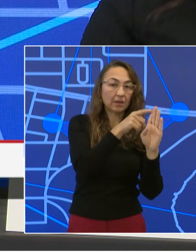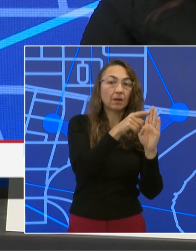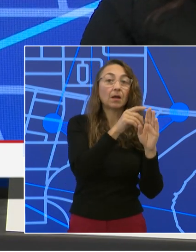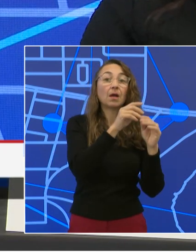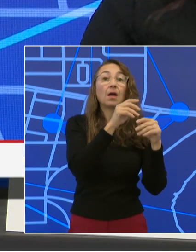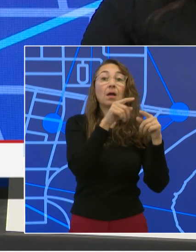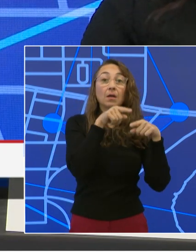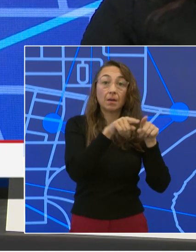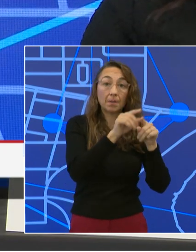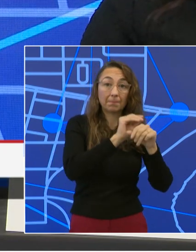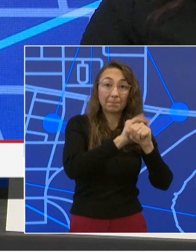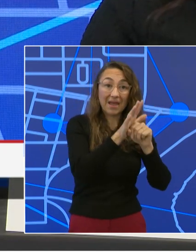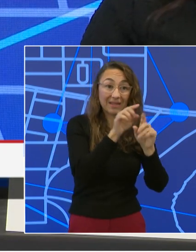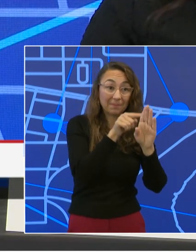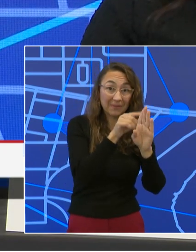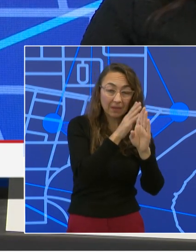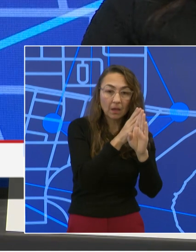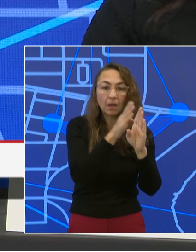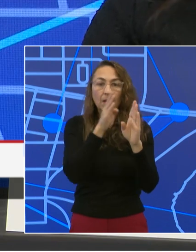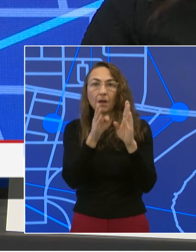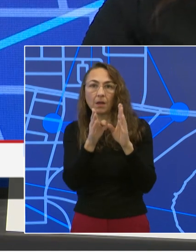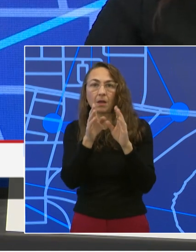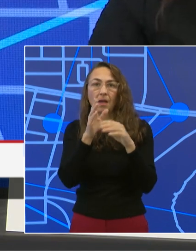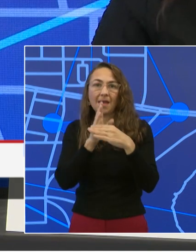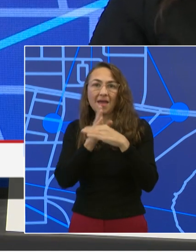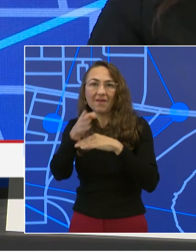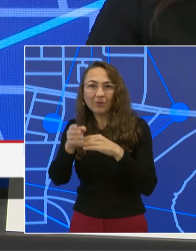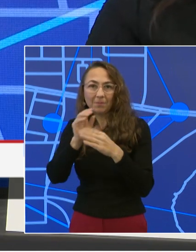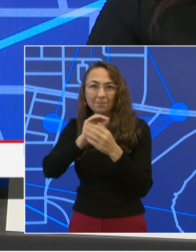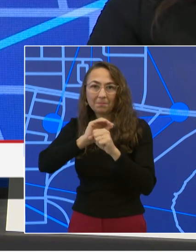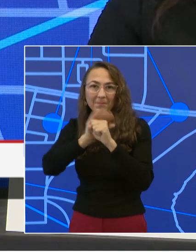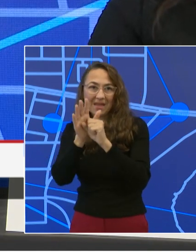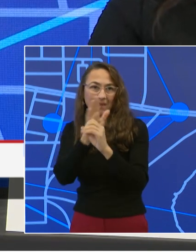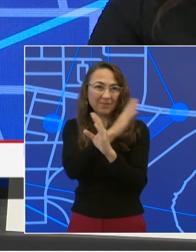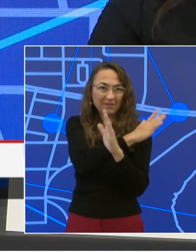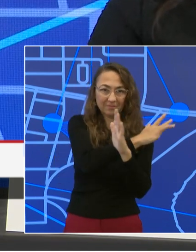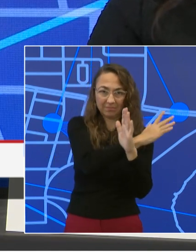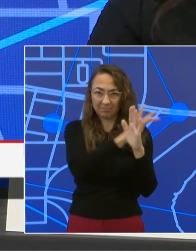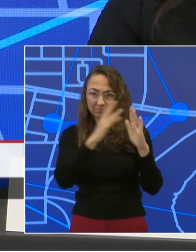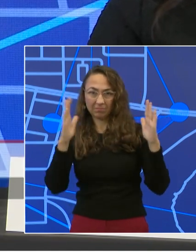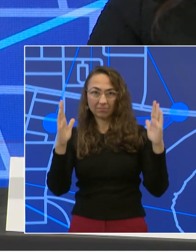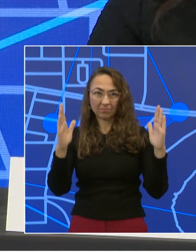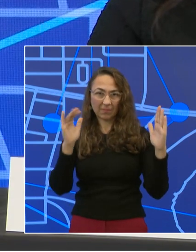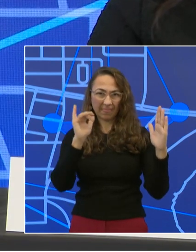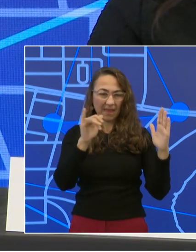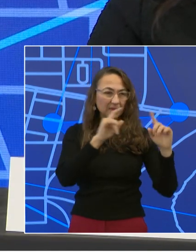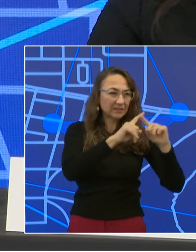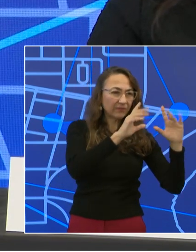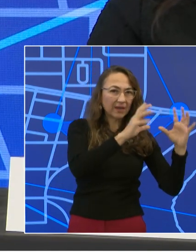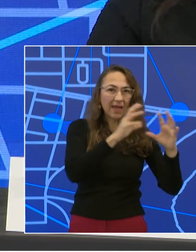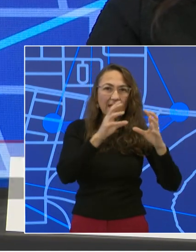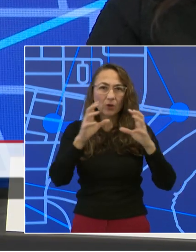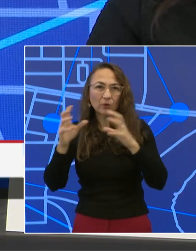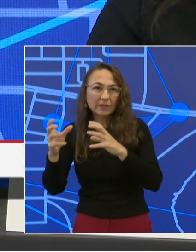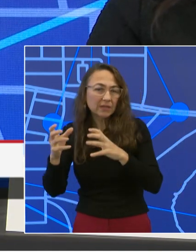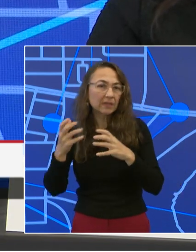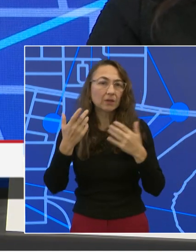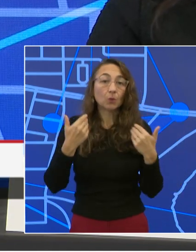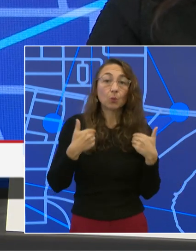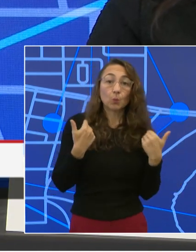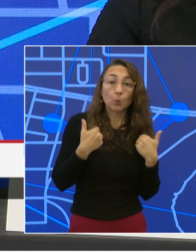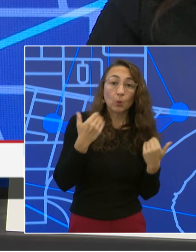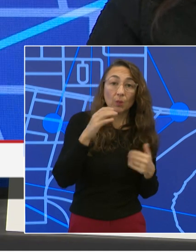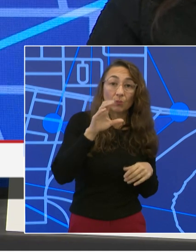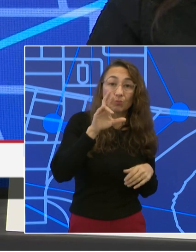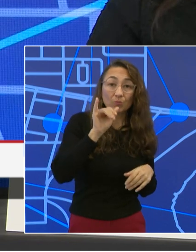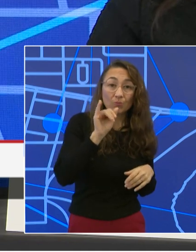of our violent crime, from robberies, carjackings, homicides, as well as our juvenile crime. I spent a lot of time over the first year just